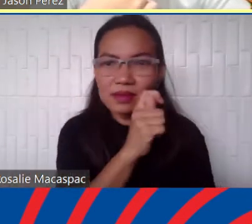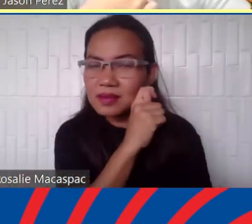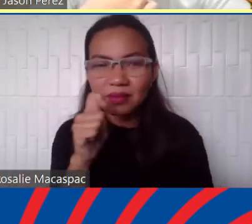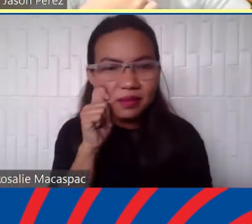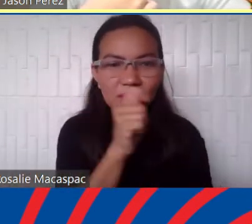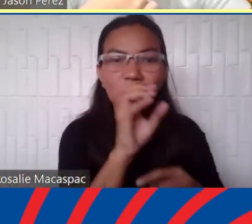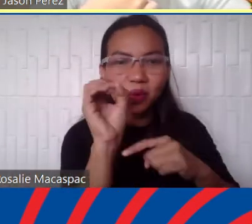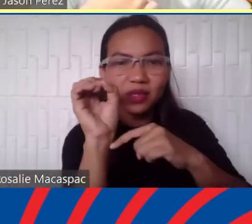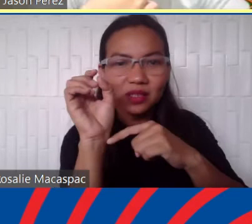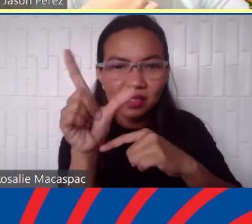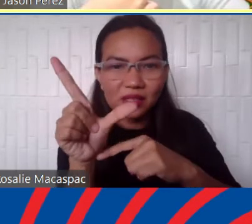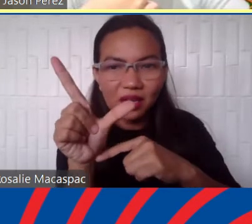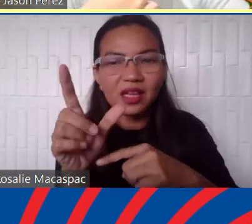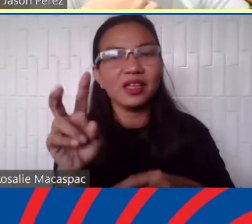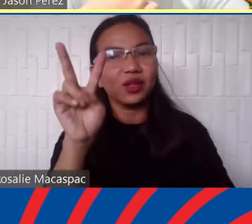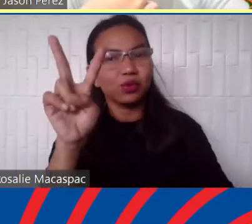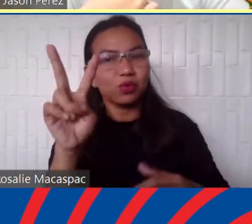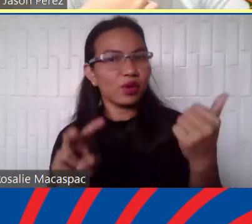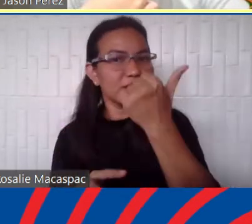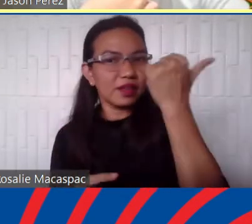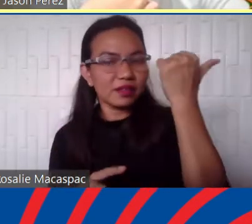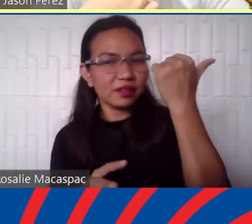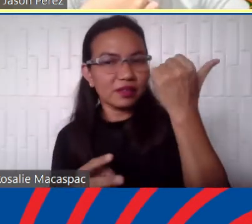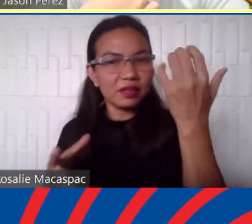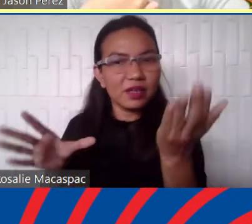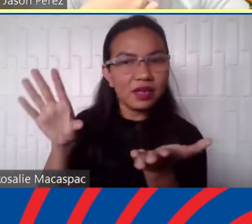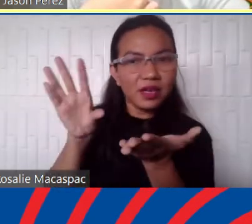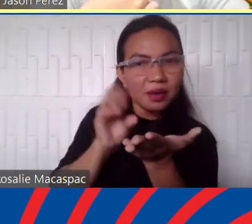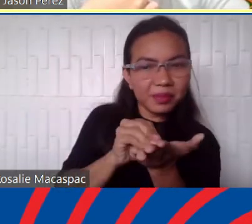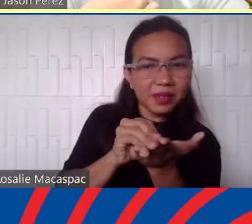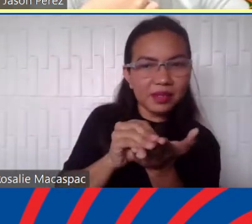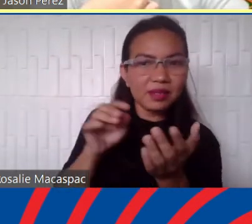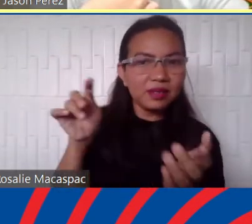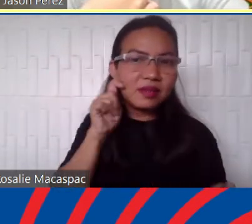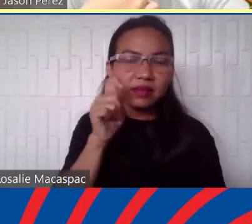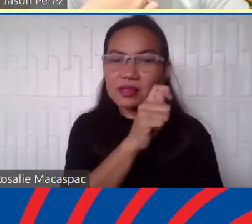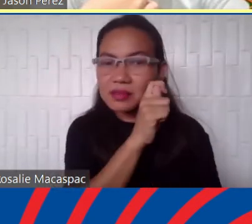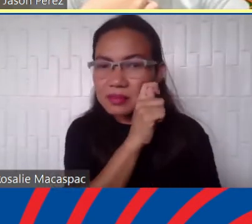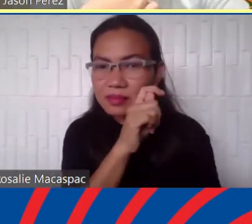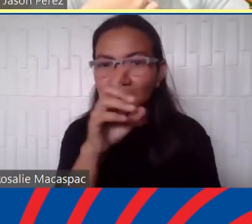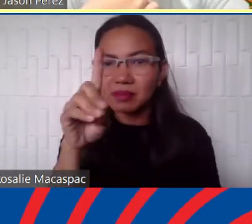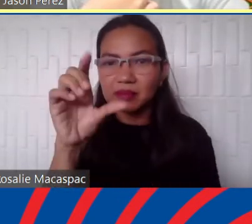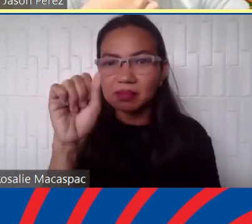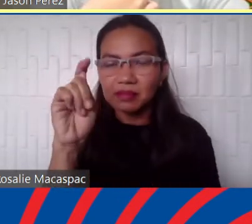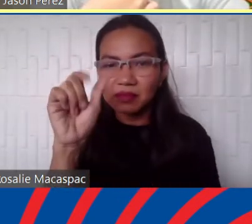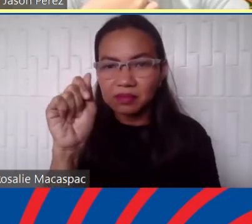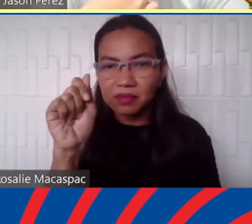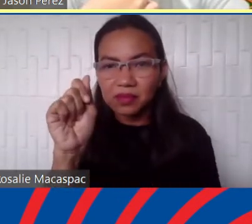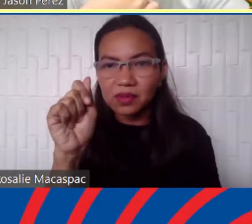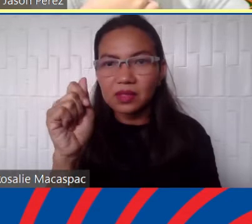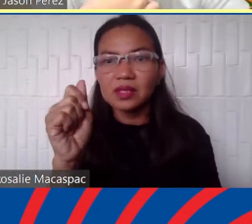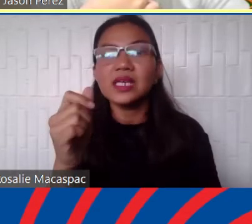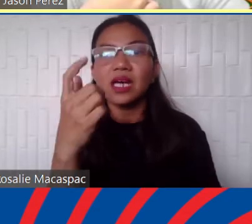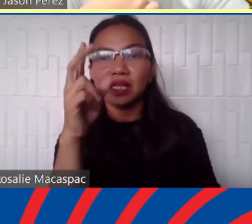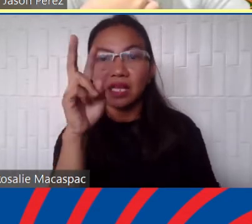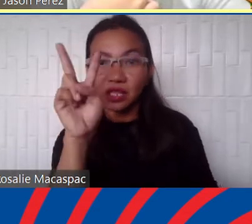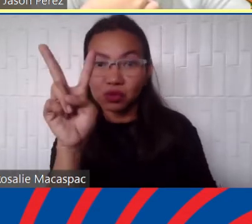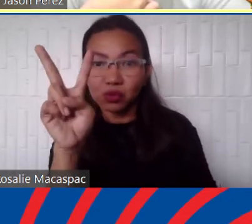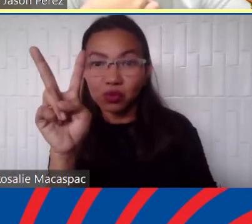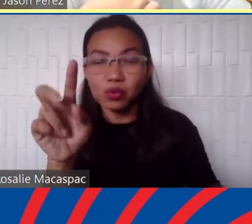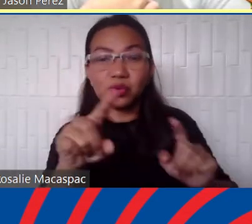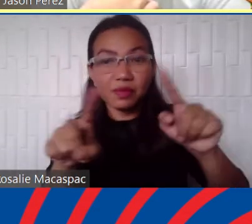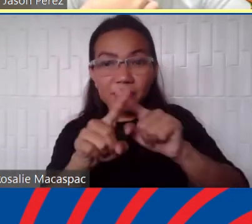then you have 2 backup. So that's 3 copies of data in at least 2 different